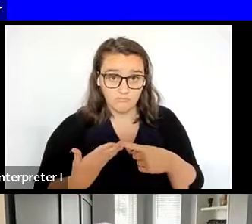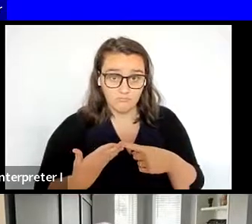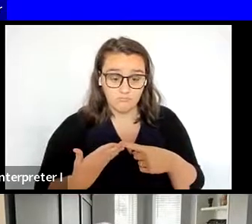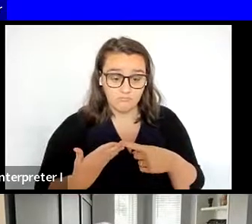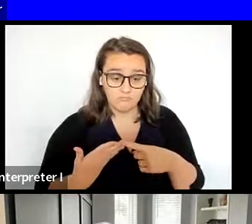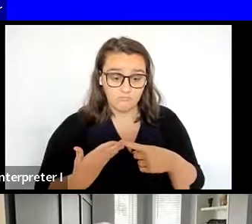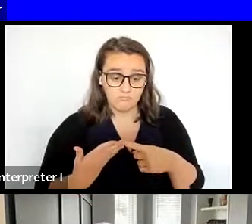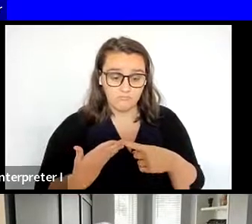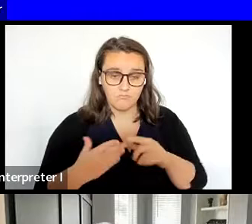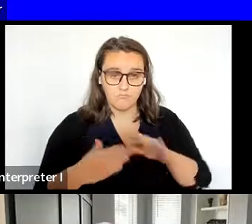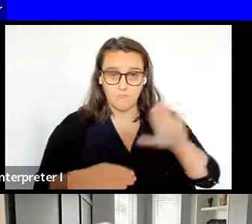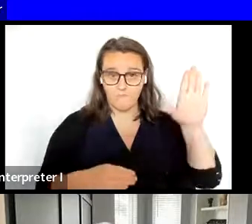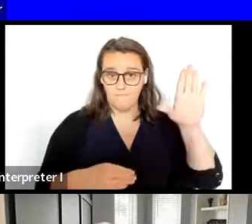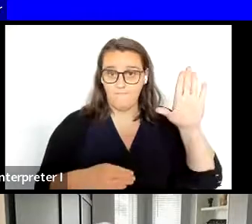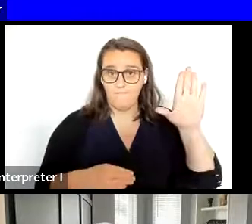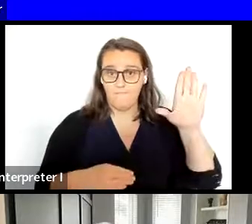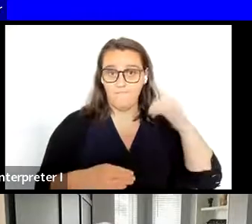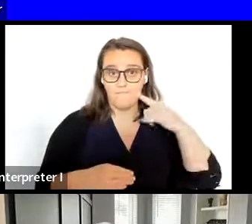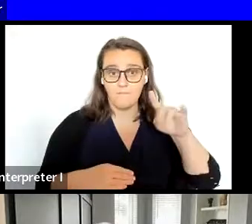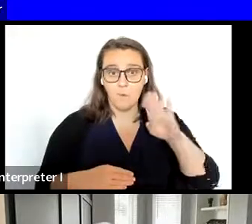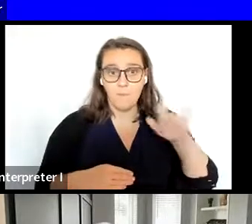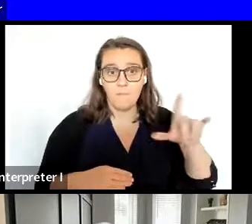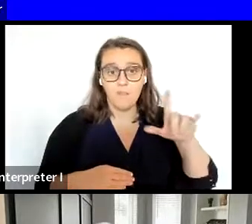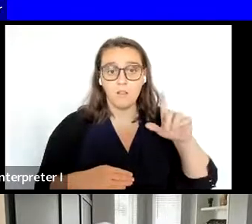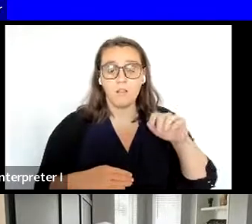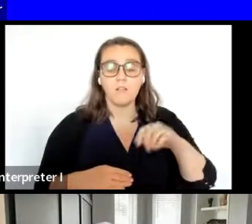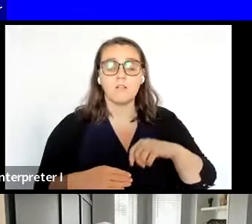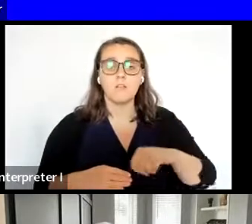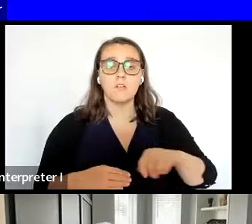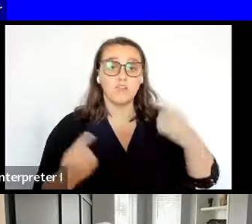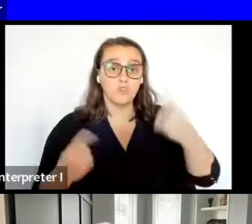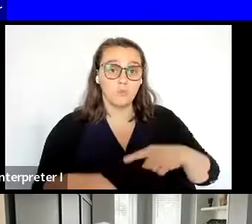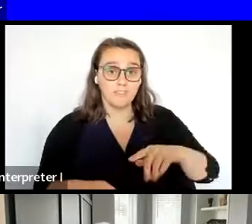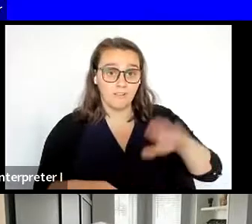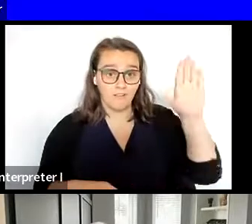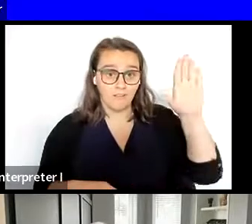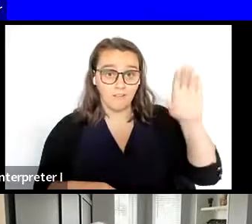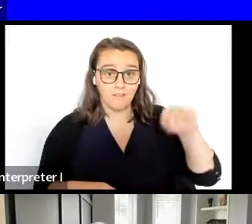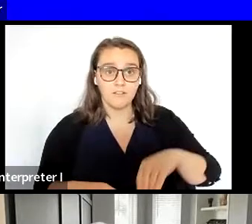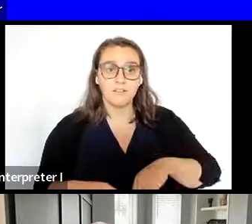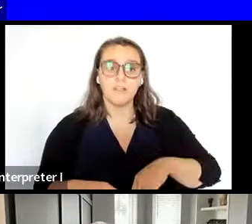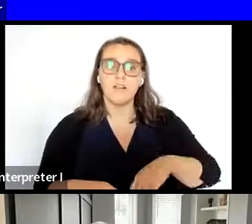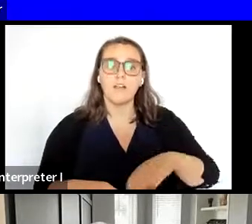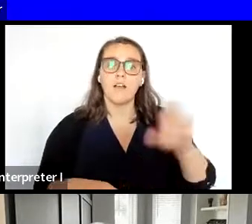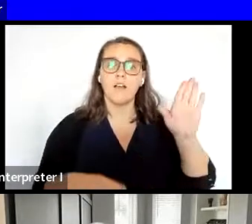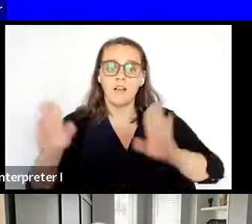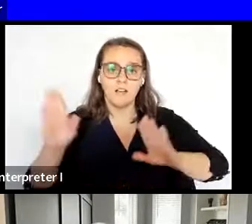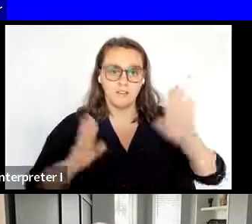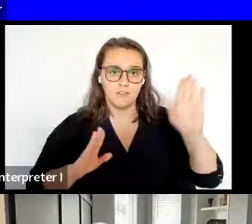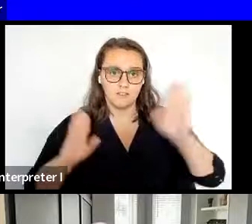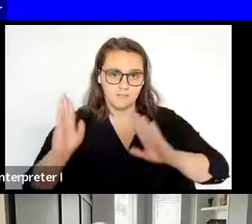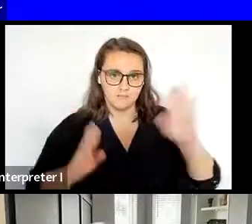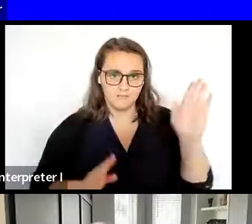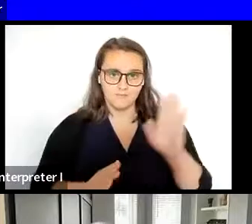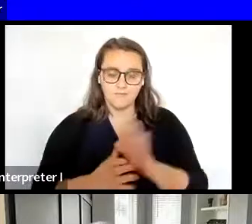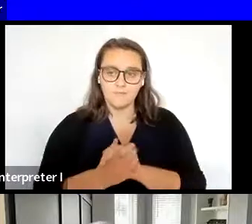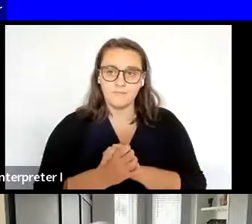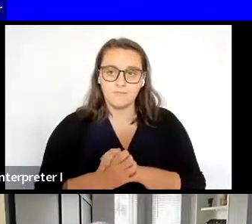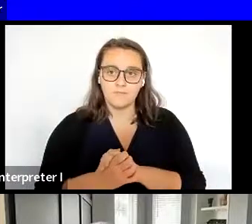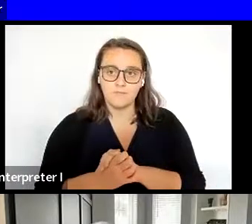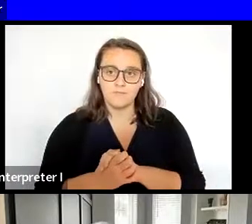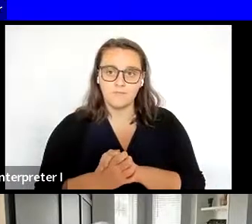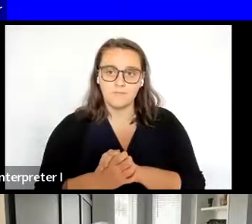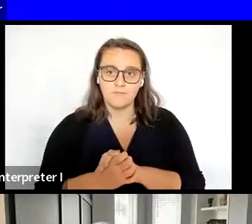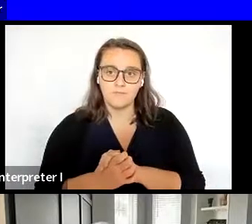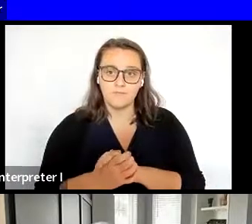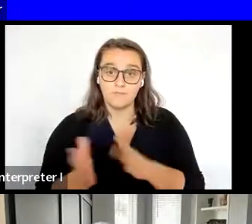By a voice vote on Bill 24-967, all those in favor say aye. Aye. Aye. Aye. Aye. Are